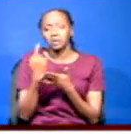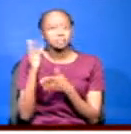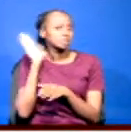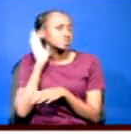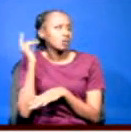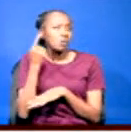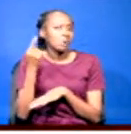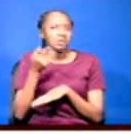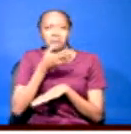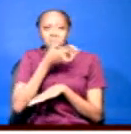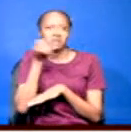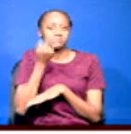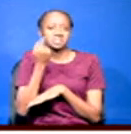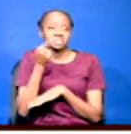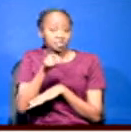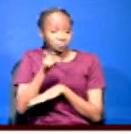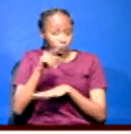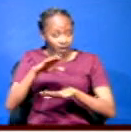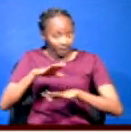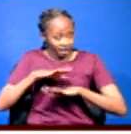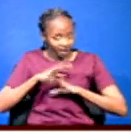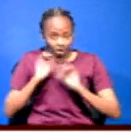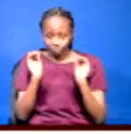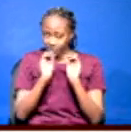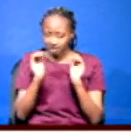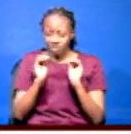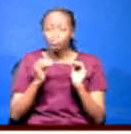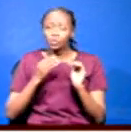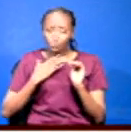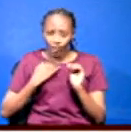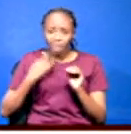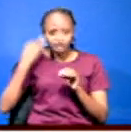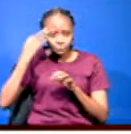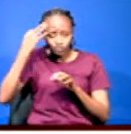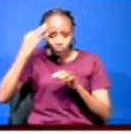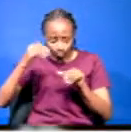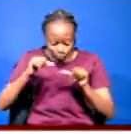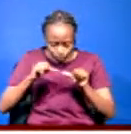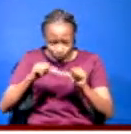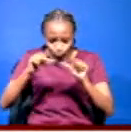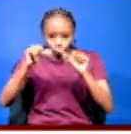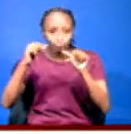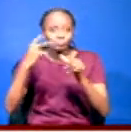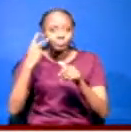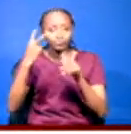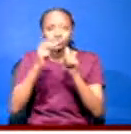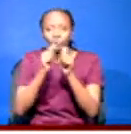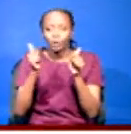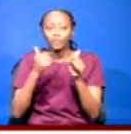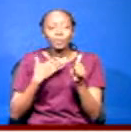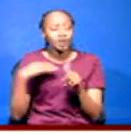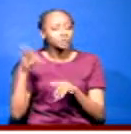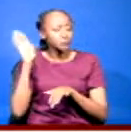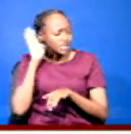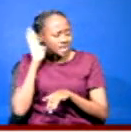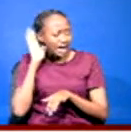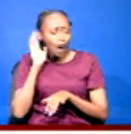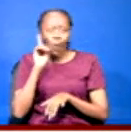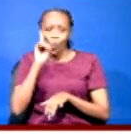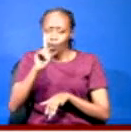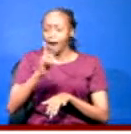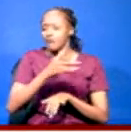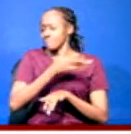not enough for us. We are too ambitious. We want to be told that we are one of the best health